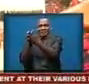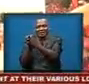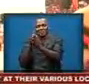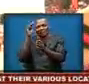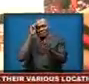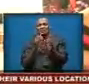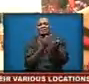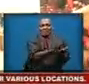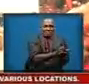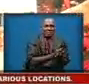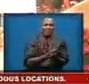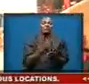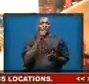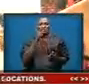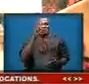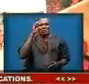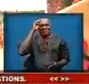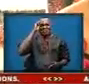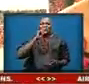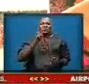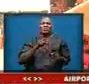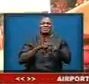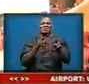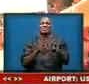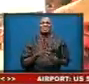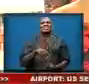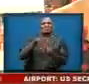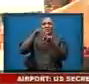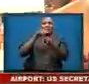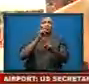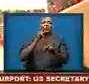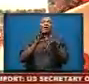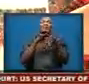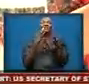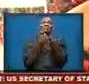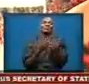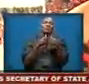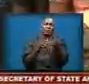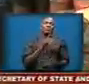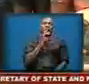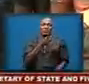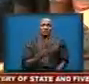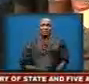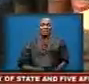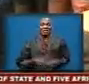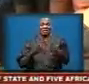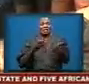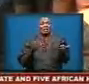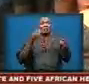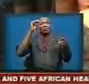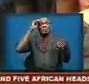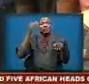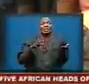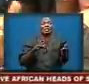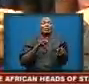mammy, ain't you know? Nimpasano, in fact. Ebusia, I should dare adequacy. Actually, he's dead, but